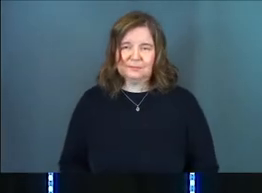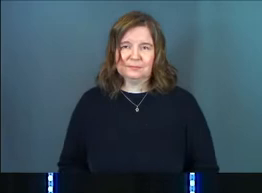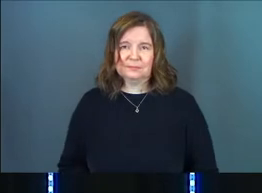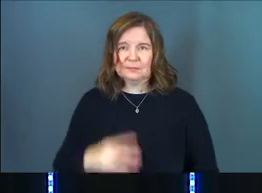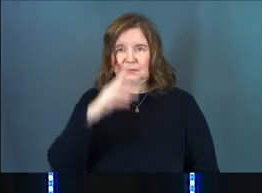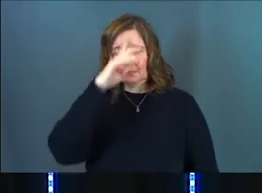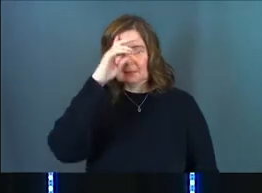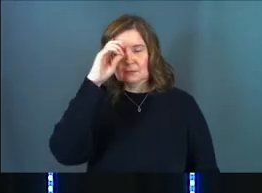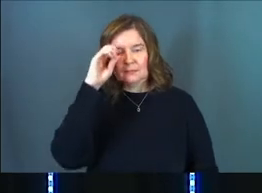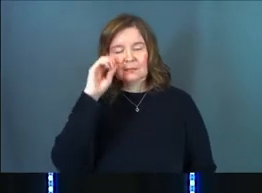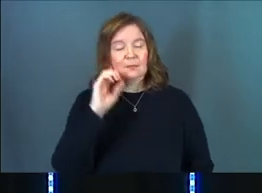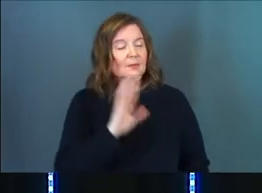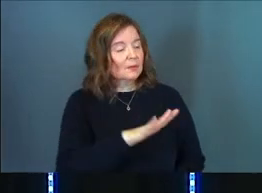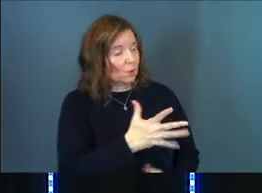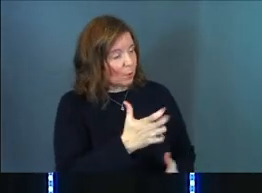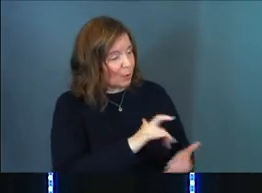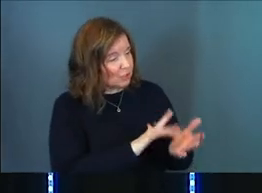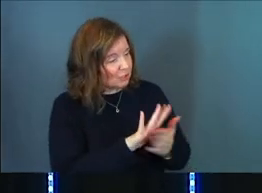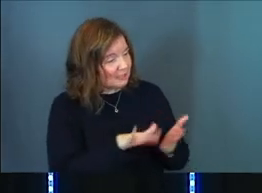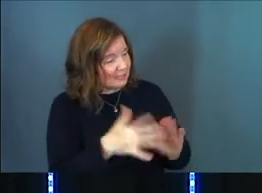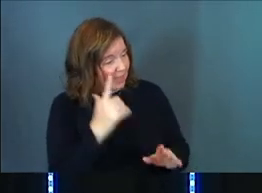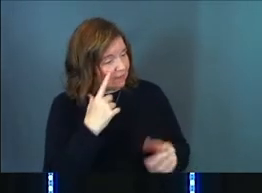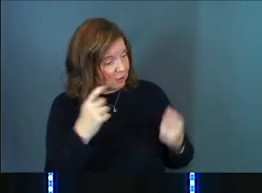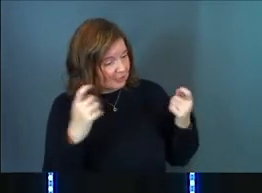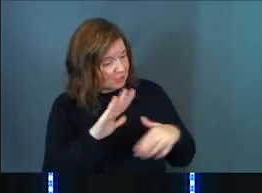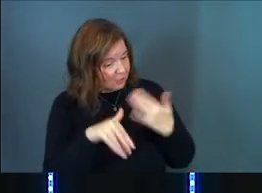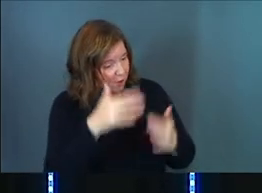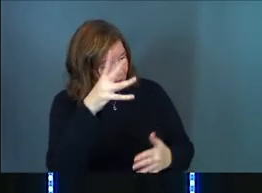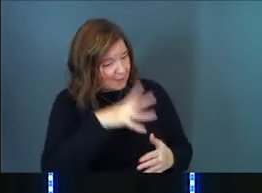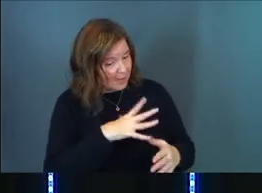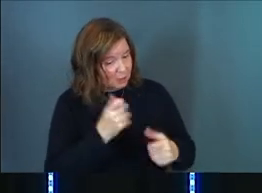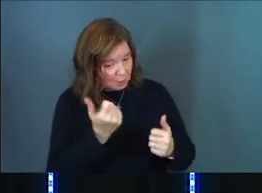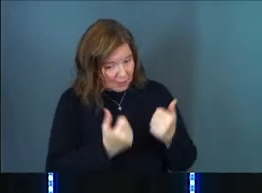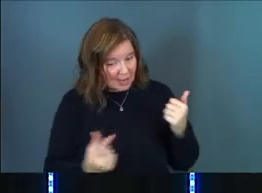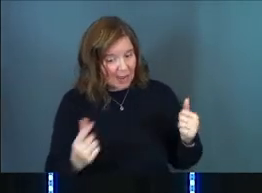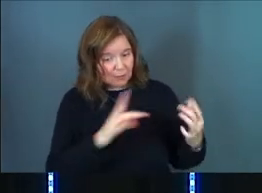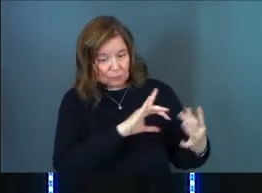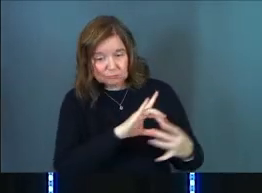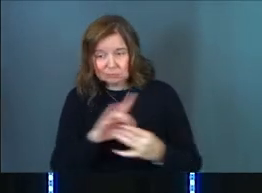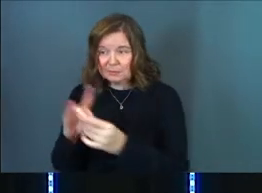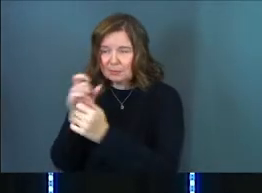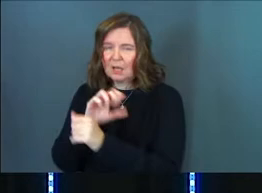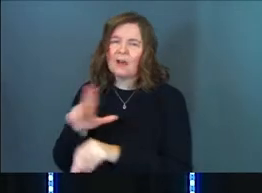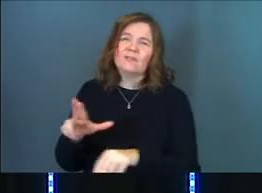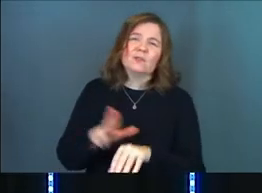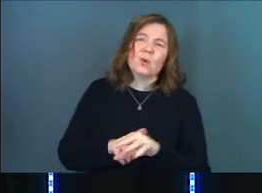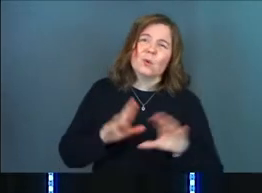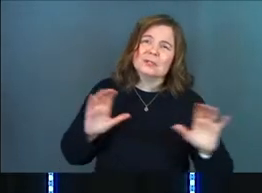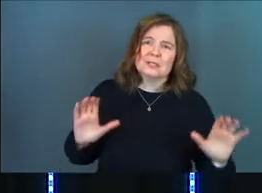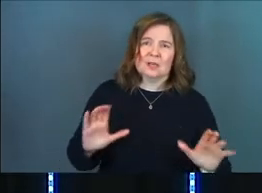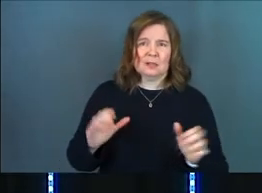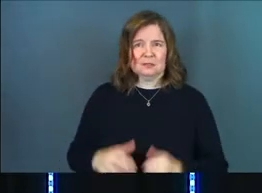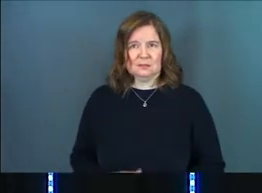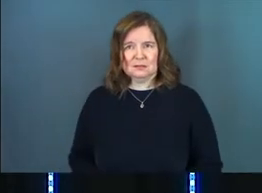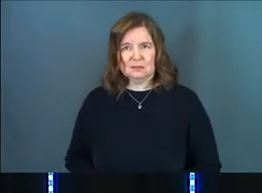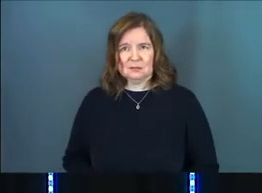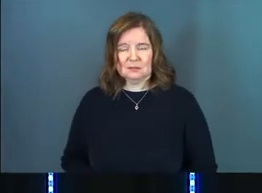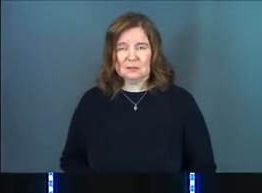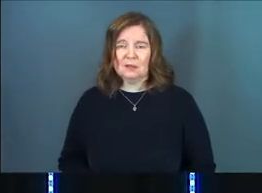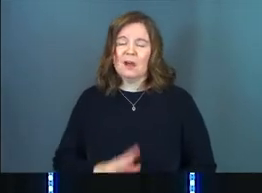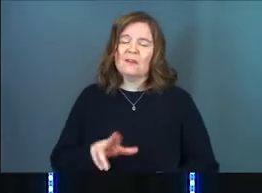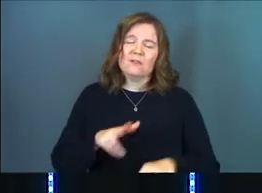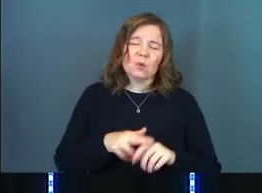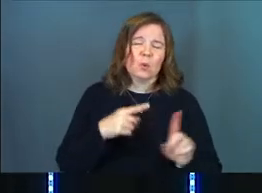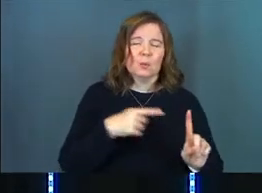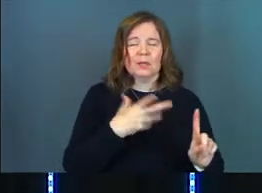What, Peter, don't you want Jesus to die for the sins of all mankind so that everyone can be saved? Of course he does.